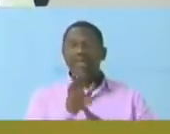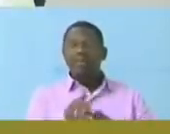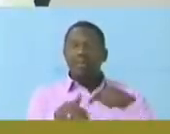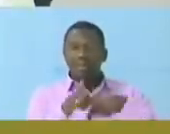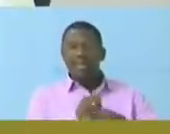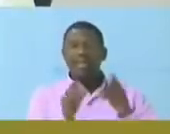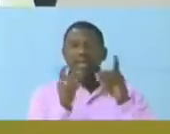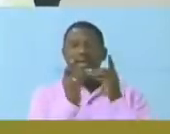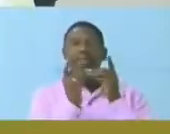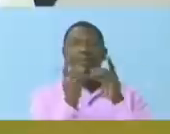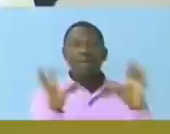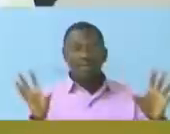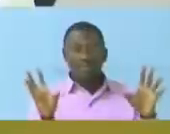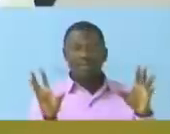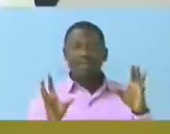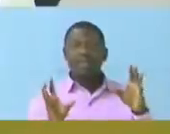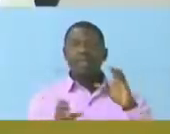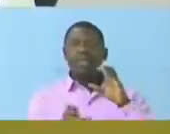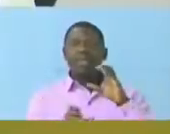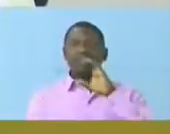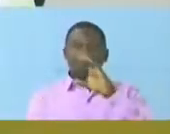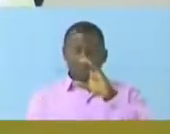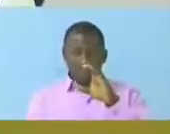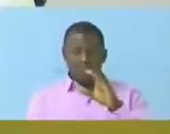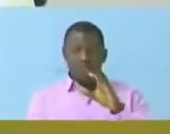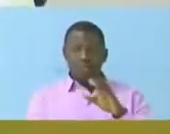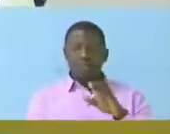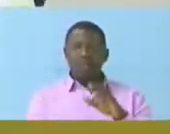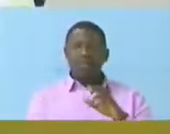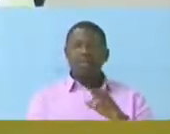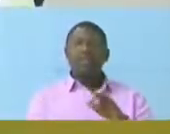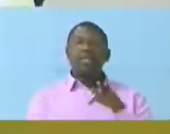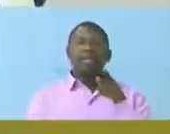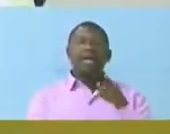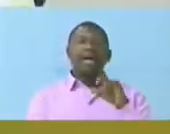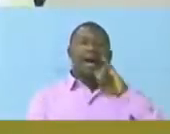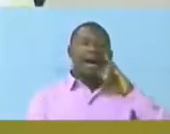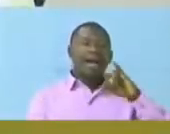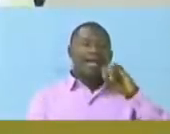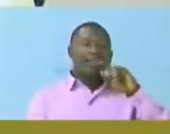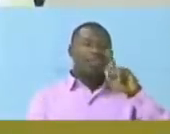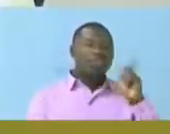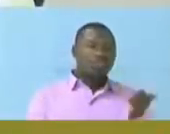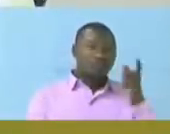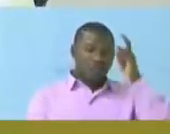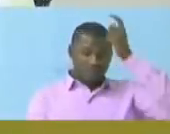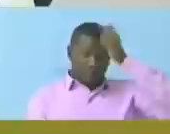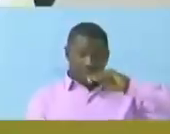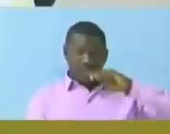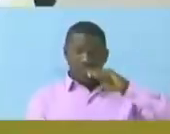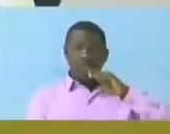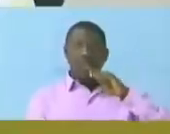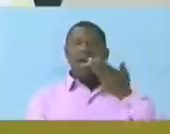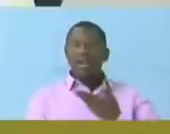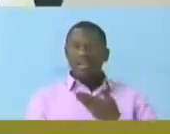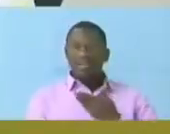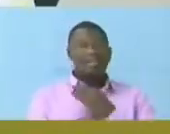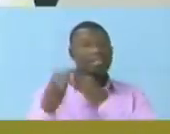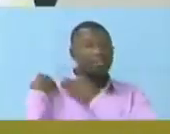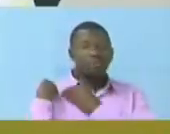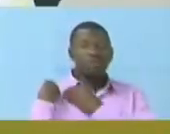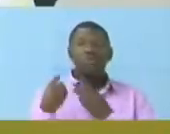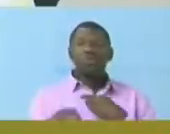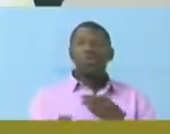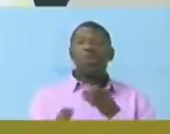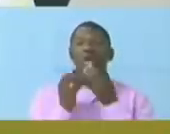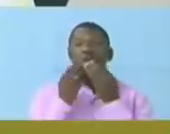the IGP should have IGP memo police lo kundong ko da nyantale informed the president that